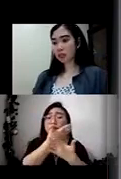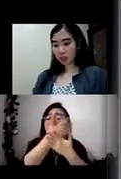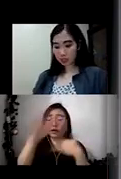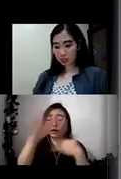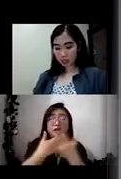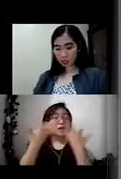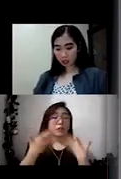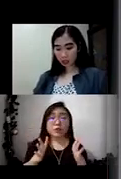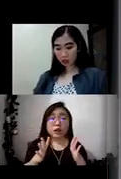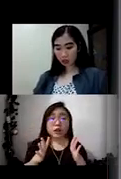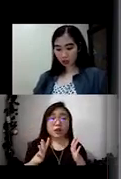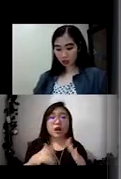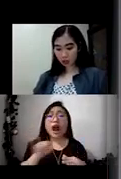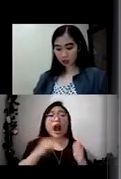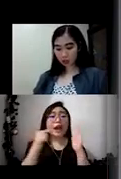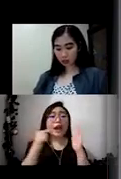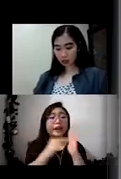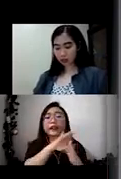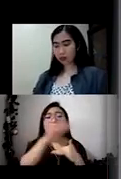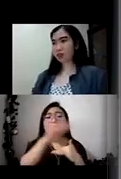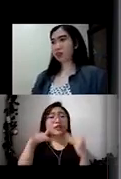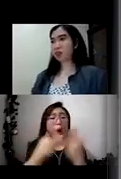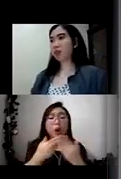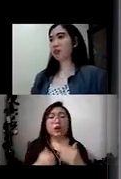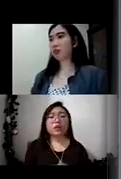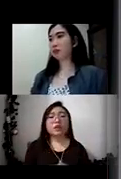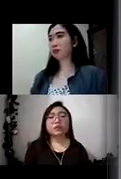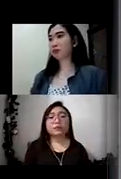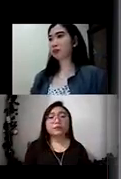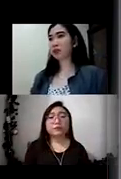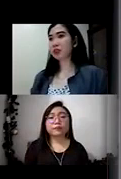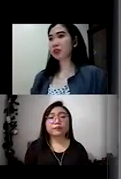can click this all. Yeah.